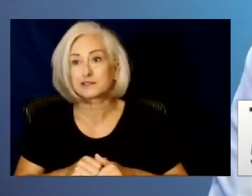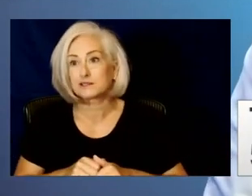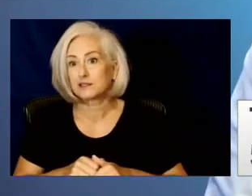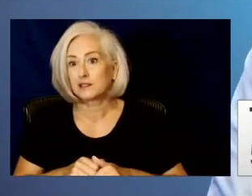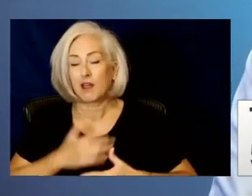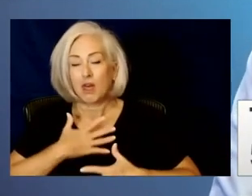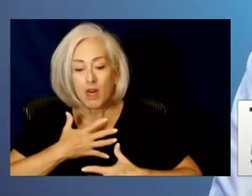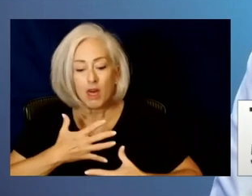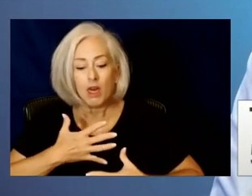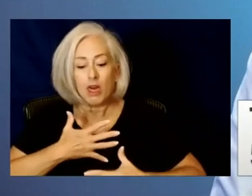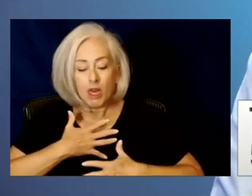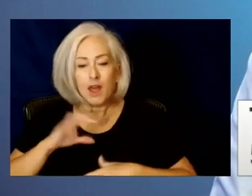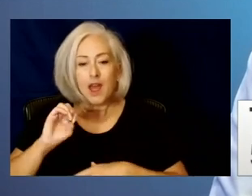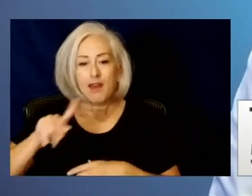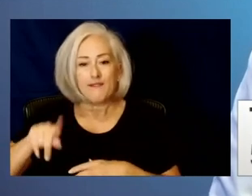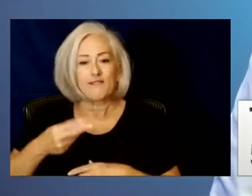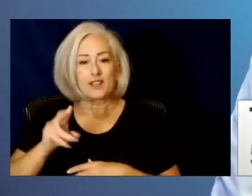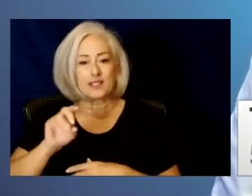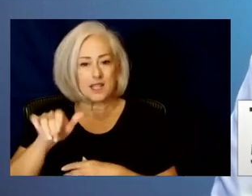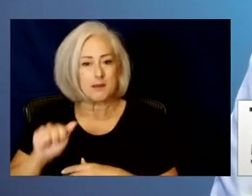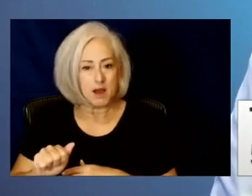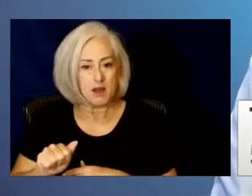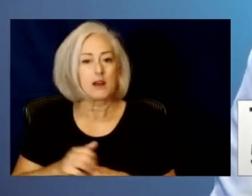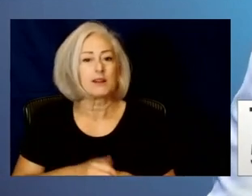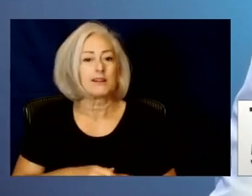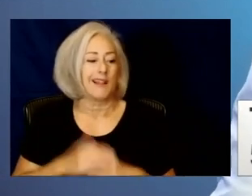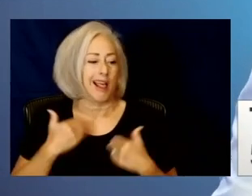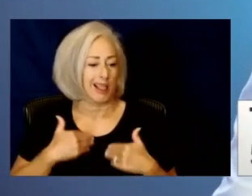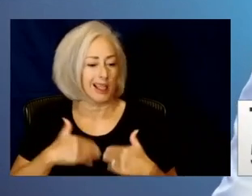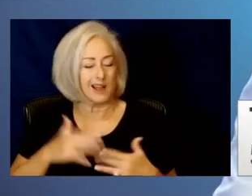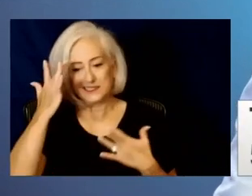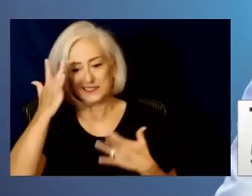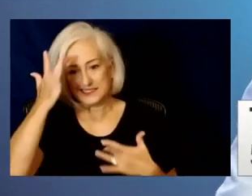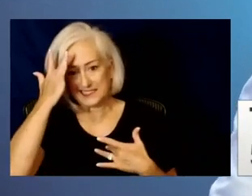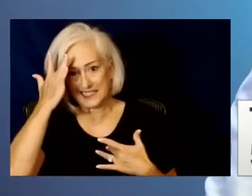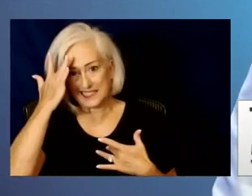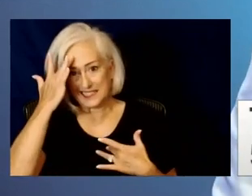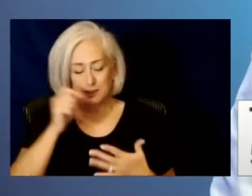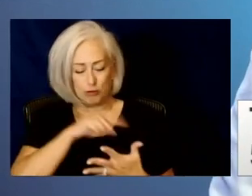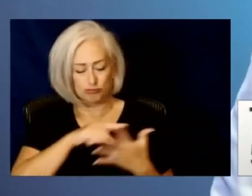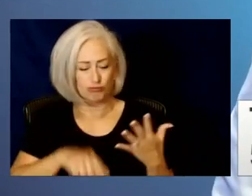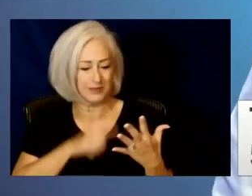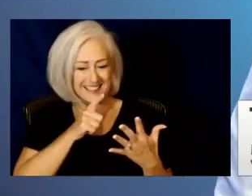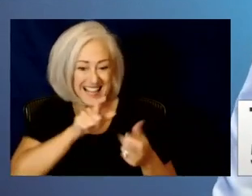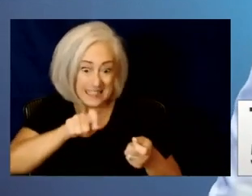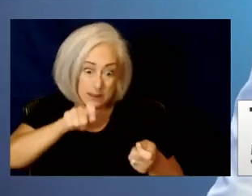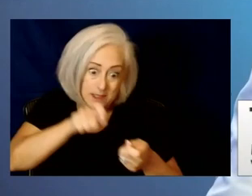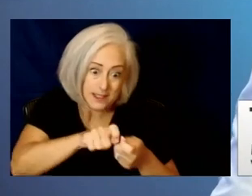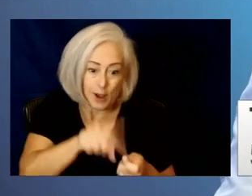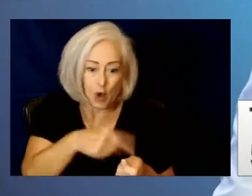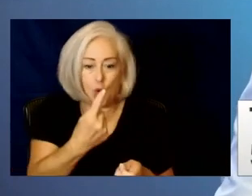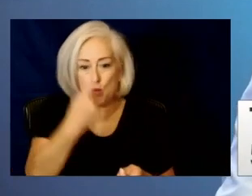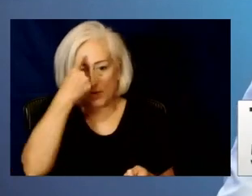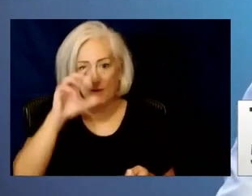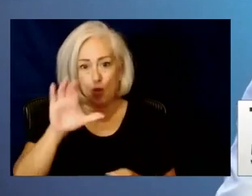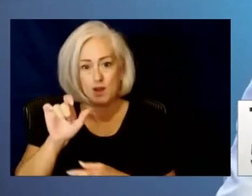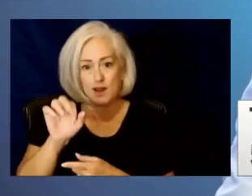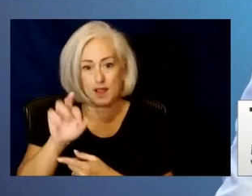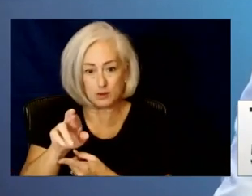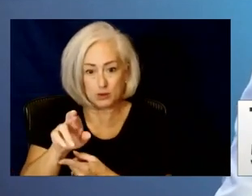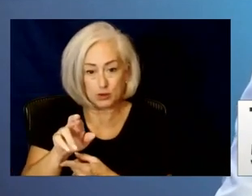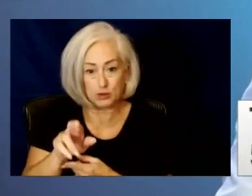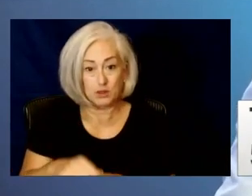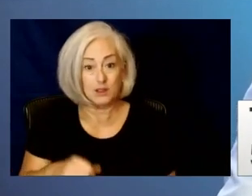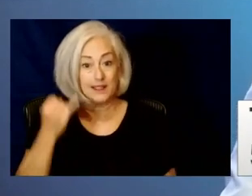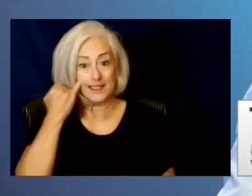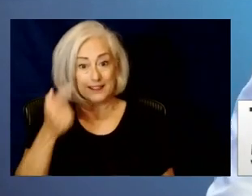chronic lung disease. So it's not anything very specific to it. And in fact, when you get one of those scary